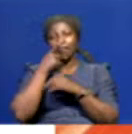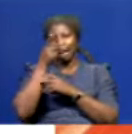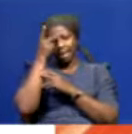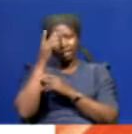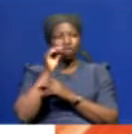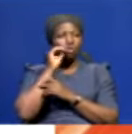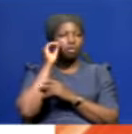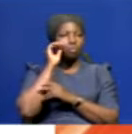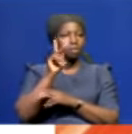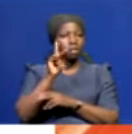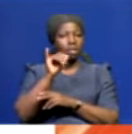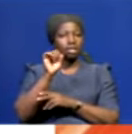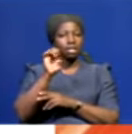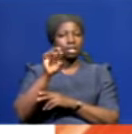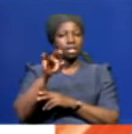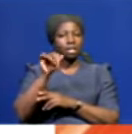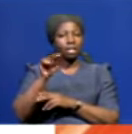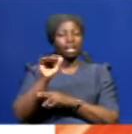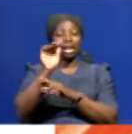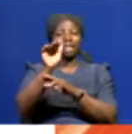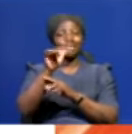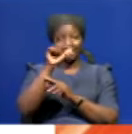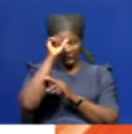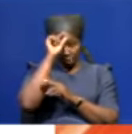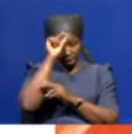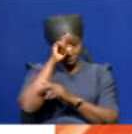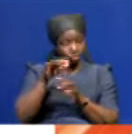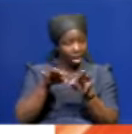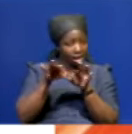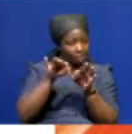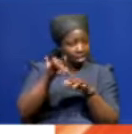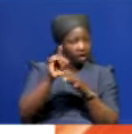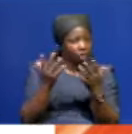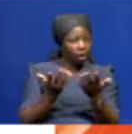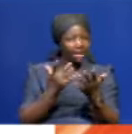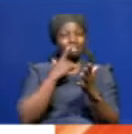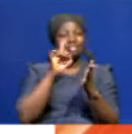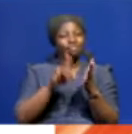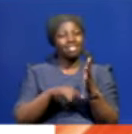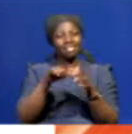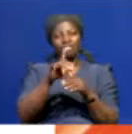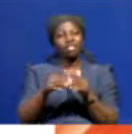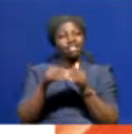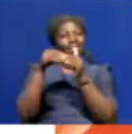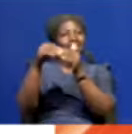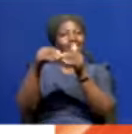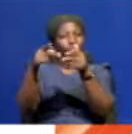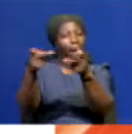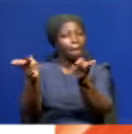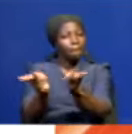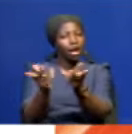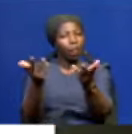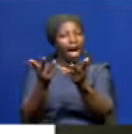pleading with the government to reveal his whereabouts, saying he was driven to an undisclosed location.